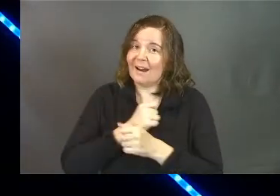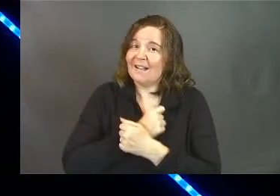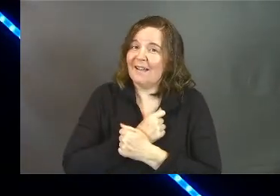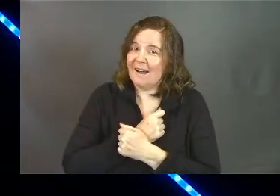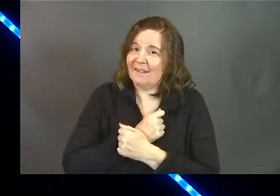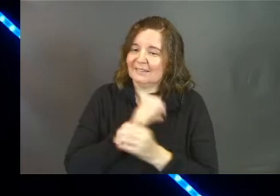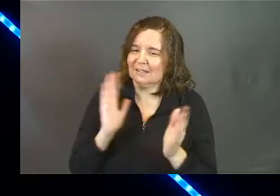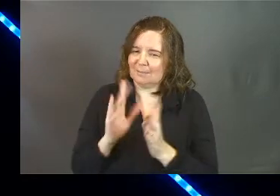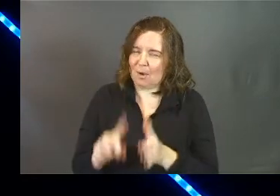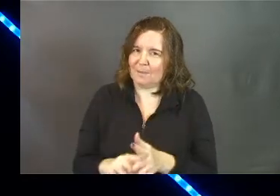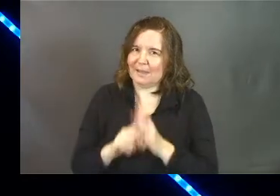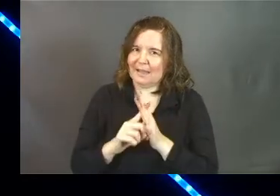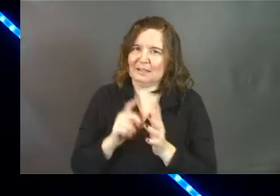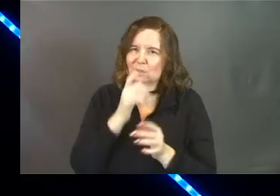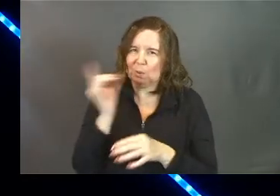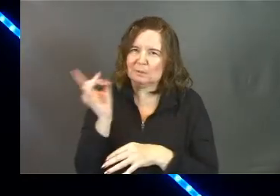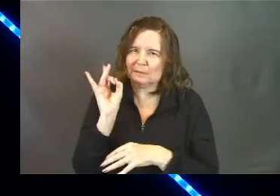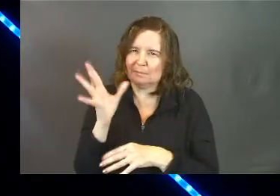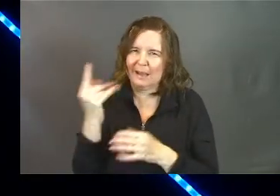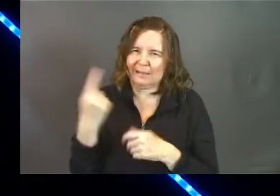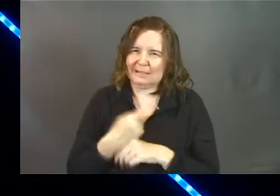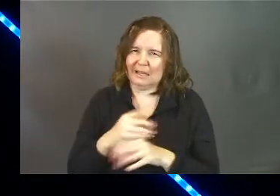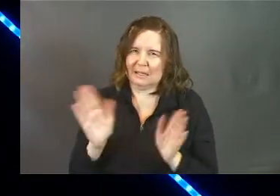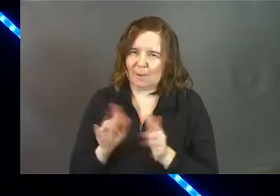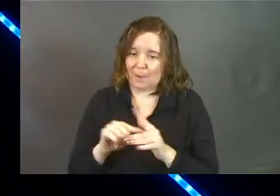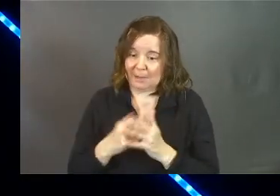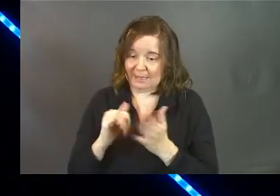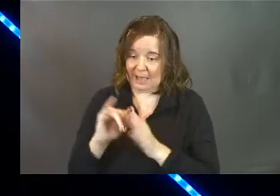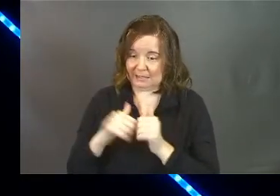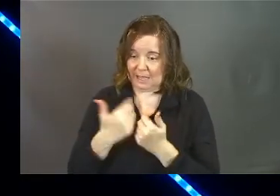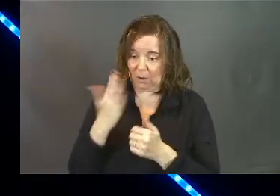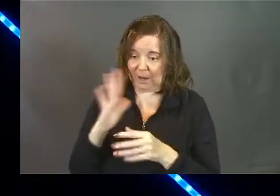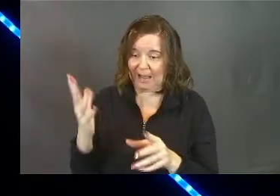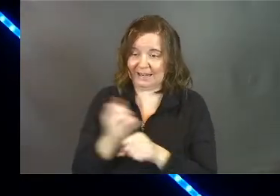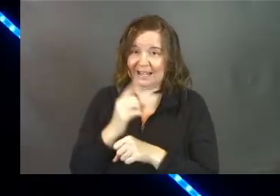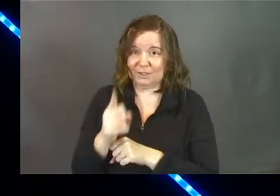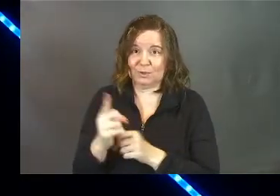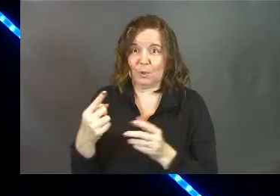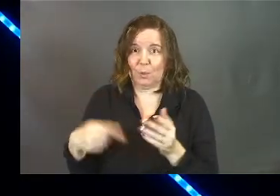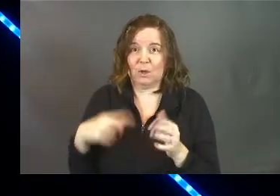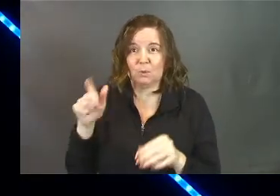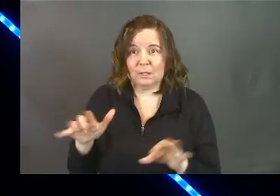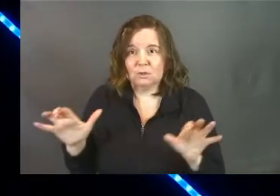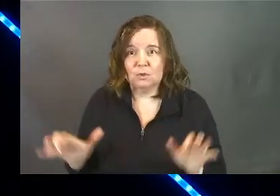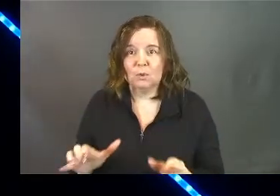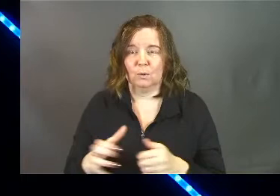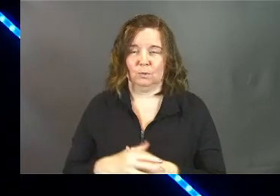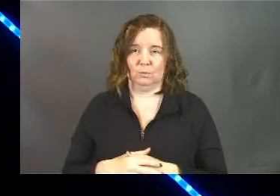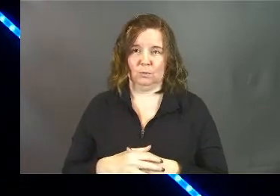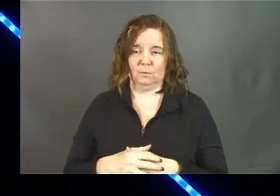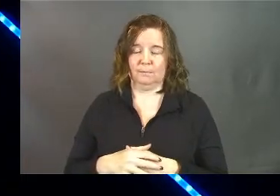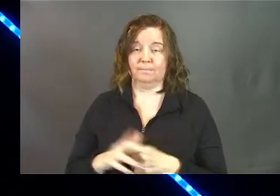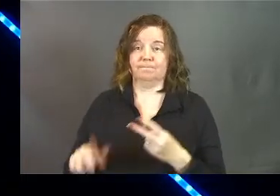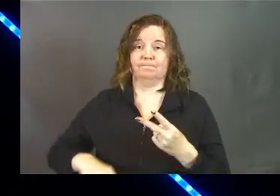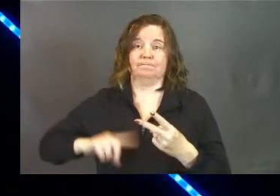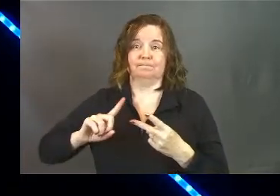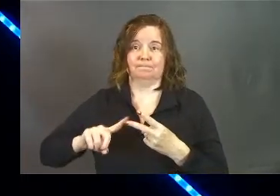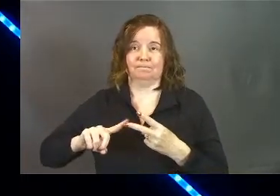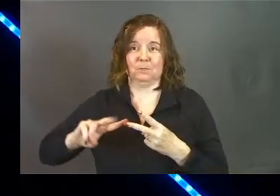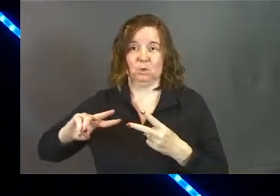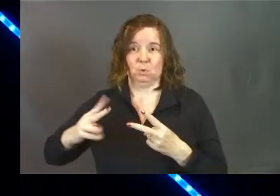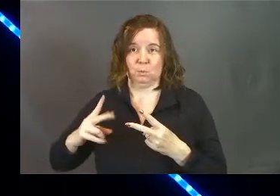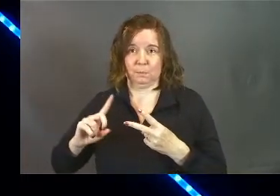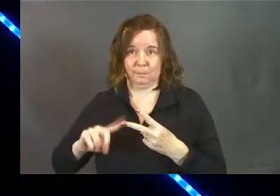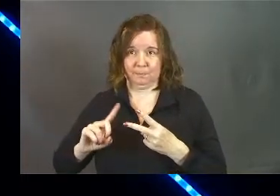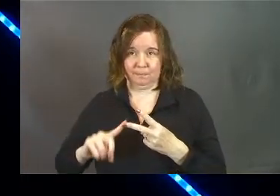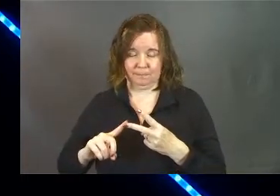loves the small beginning. Don't despise the day of small beginnings because that is how God gets you to what you need to do. Number two